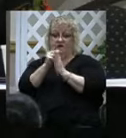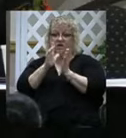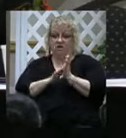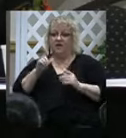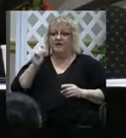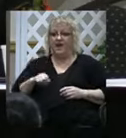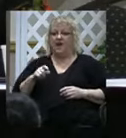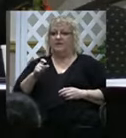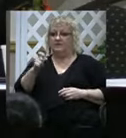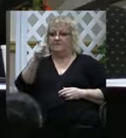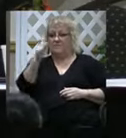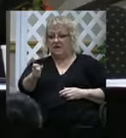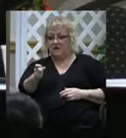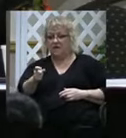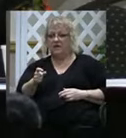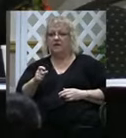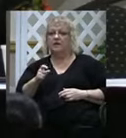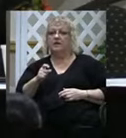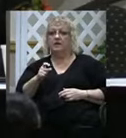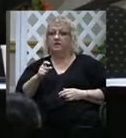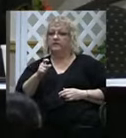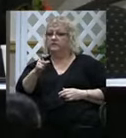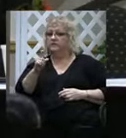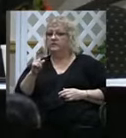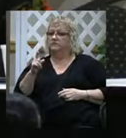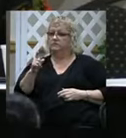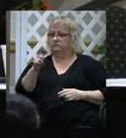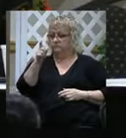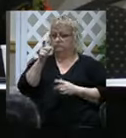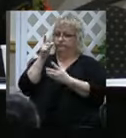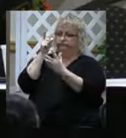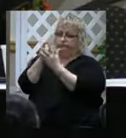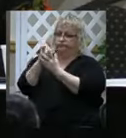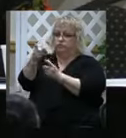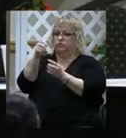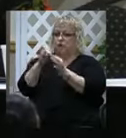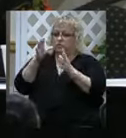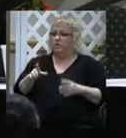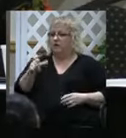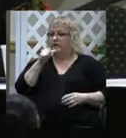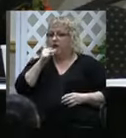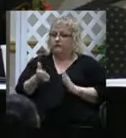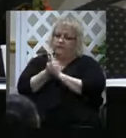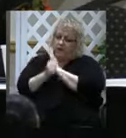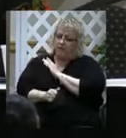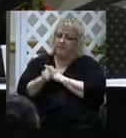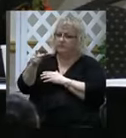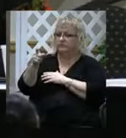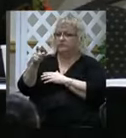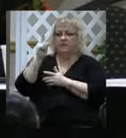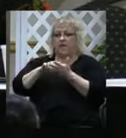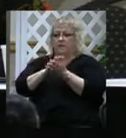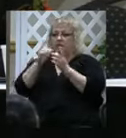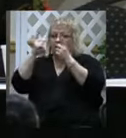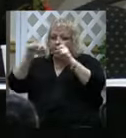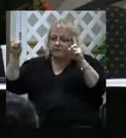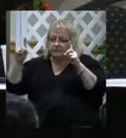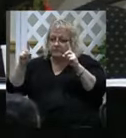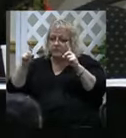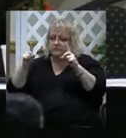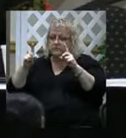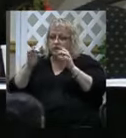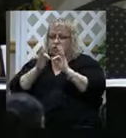issue, is to attack the competency of the interpreter, because with an incompetent interpreter, you don't get effective assistance of counsel.